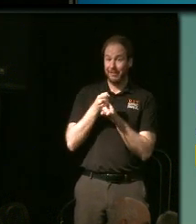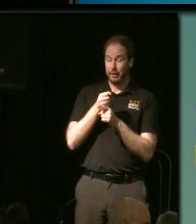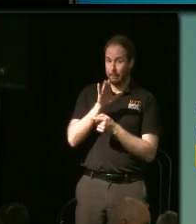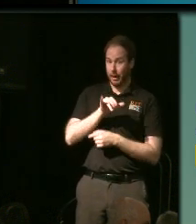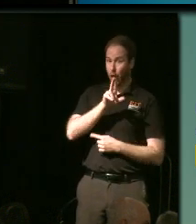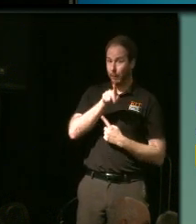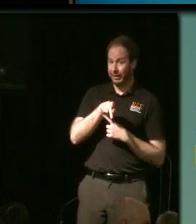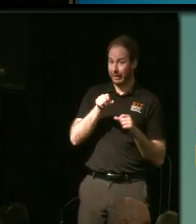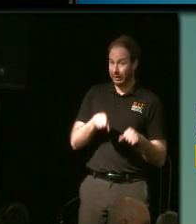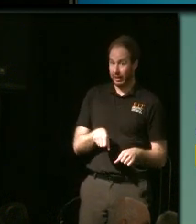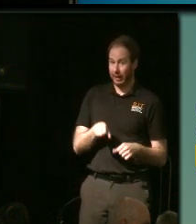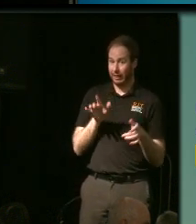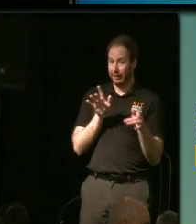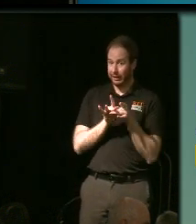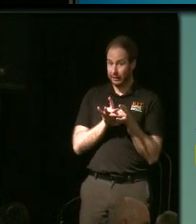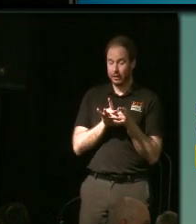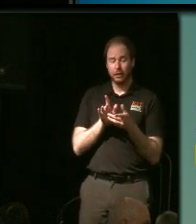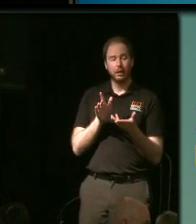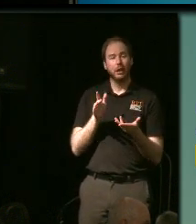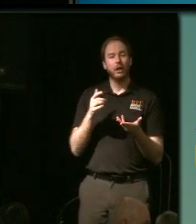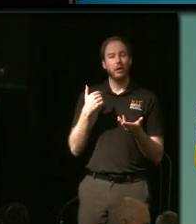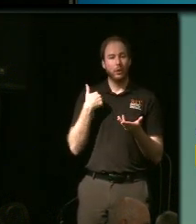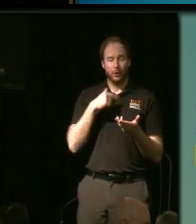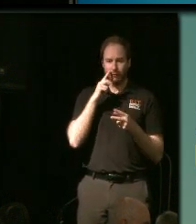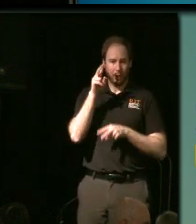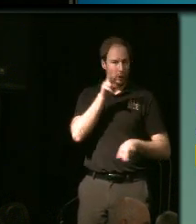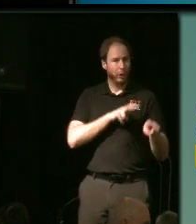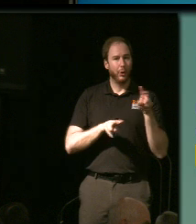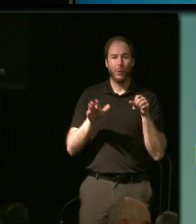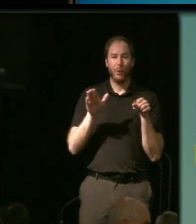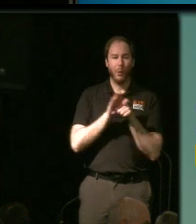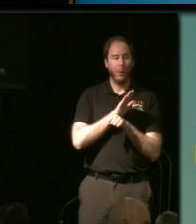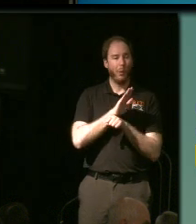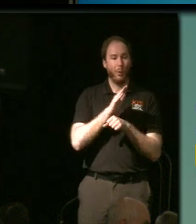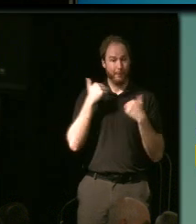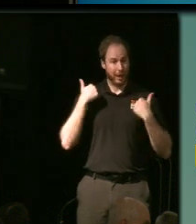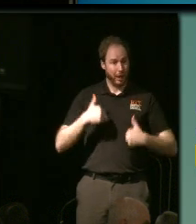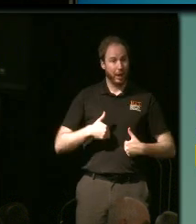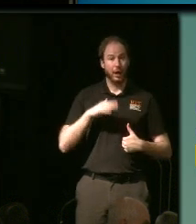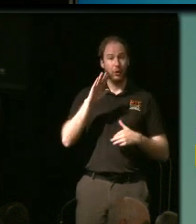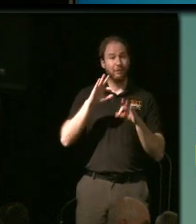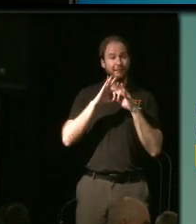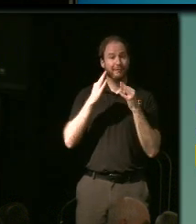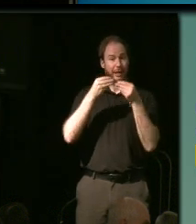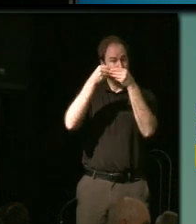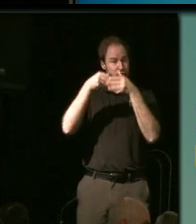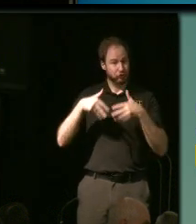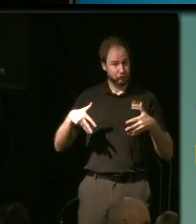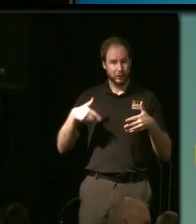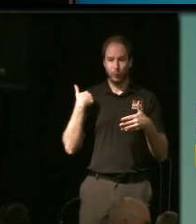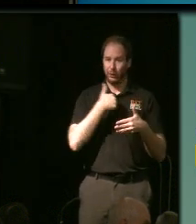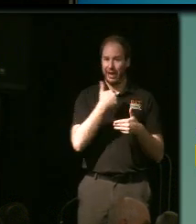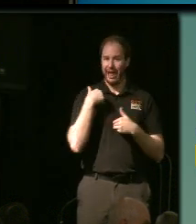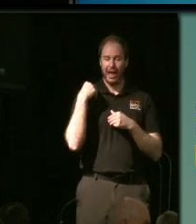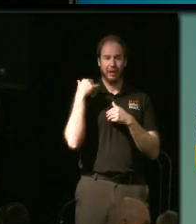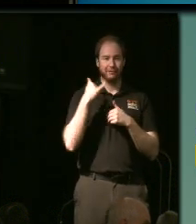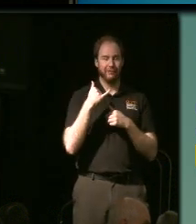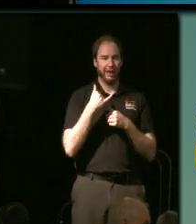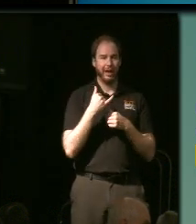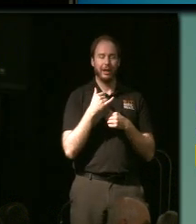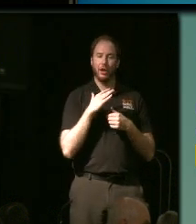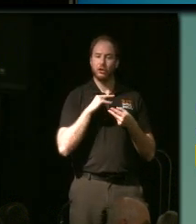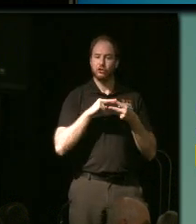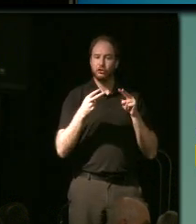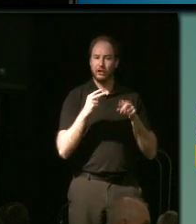RP. We take a look at your whole family tree. That's why our genetic counselors are here. I couldn't practice without our